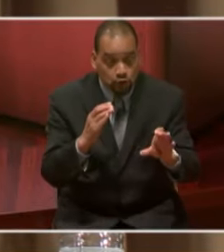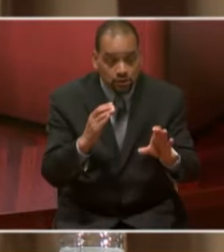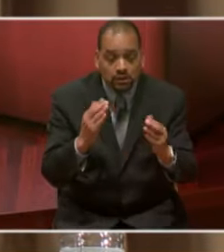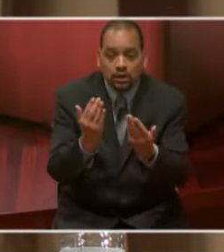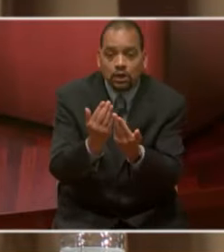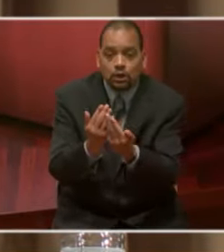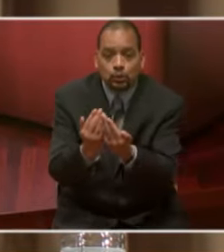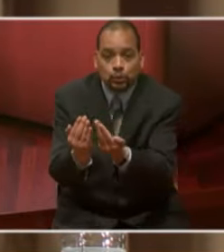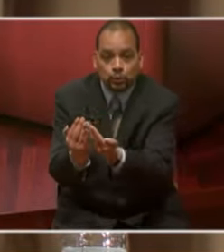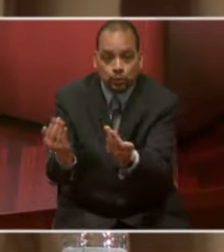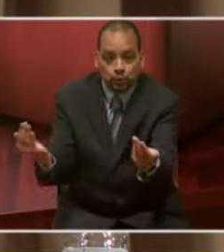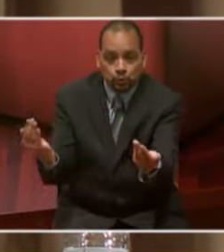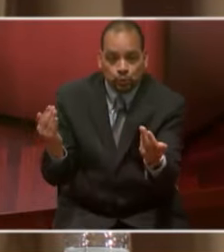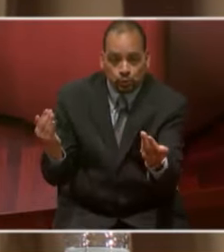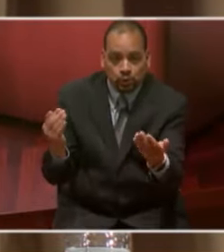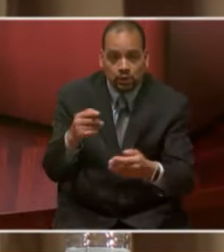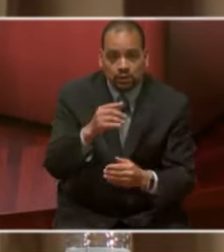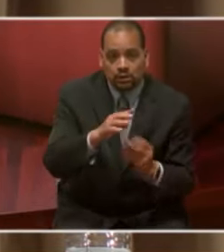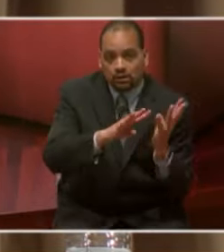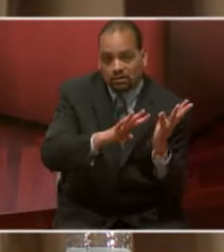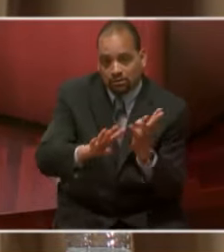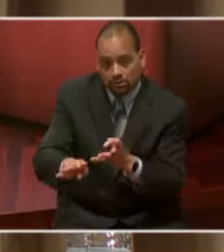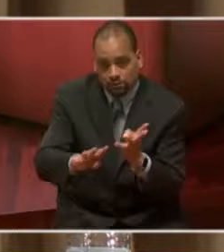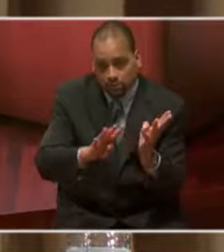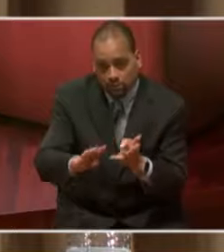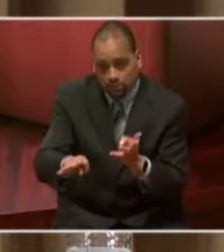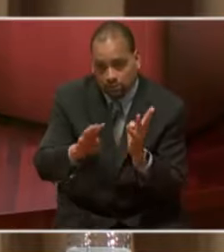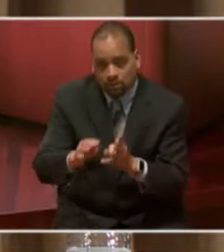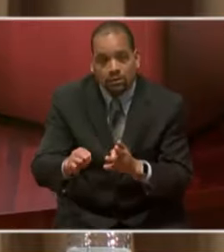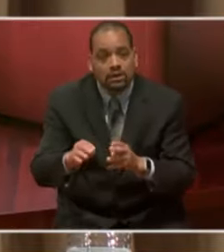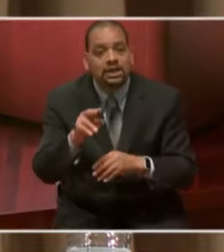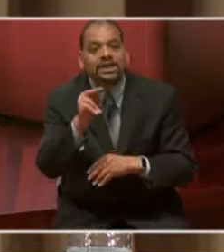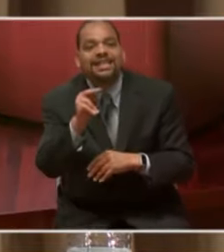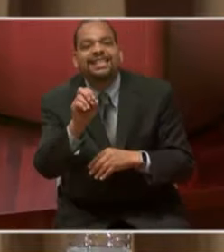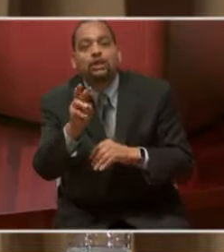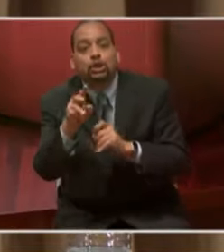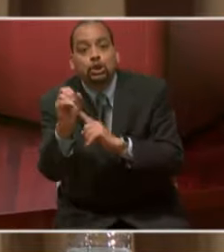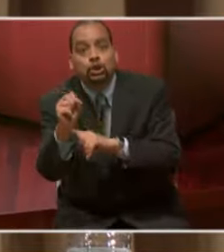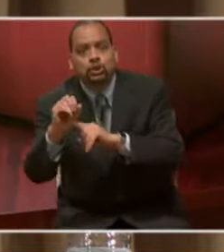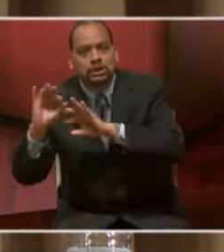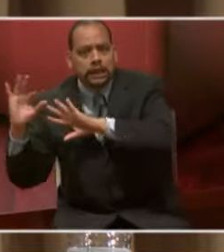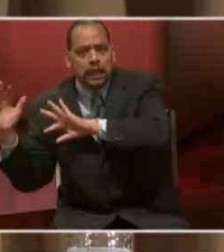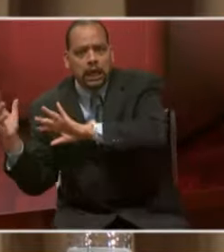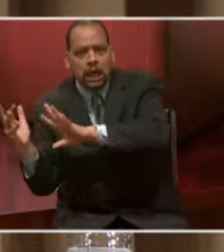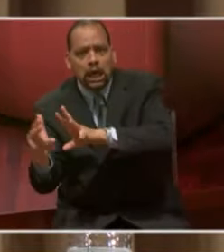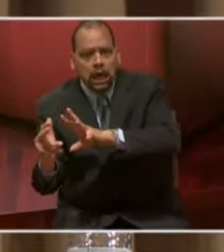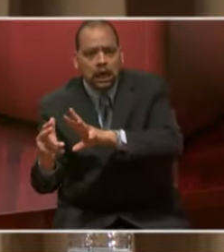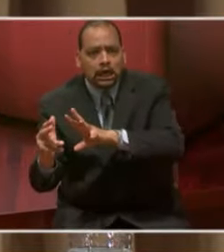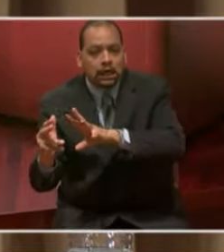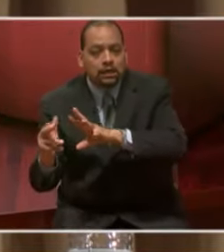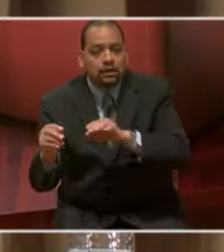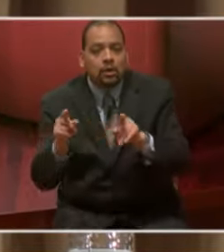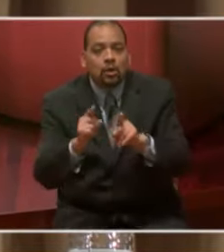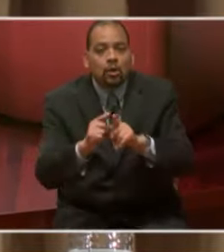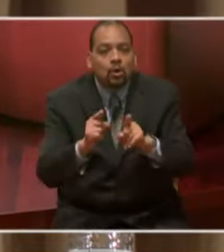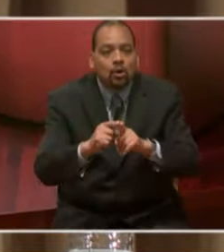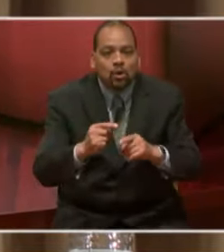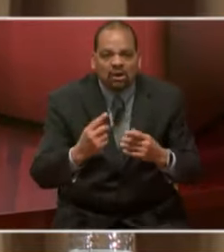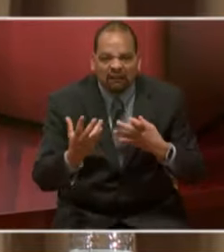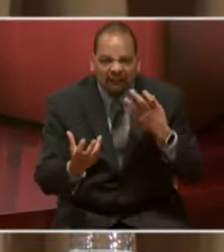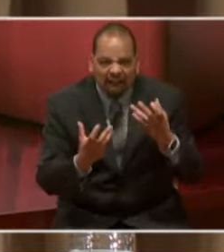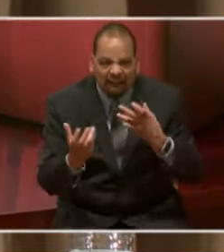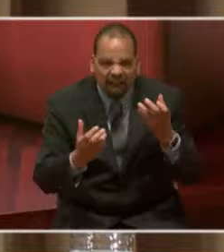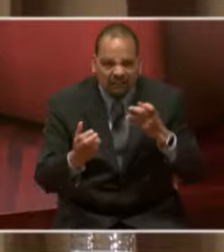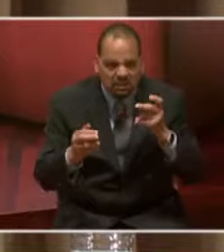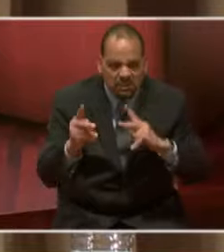head with a lead pipe and left him bloody and unconscious. But because of what happened in Montgomery,